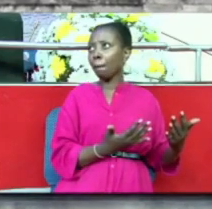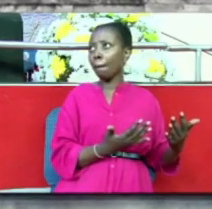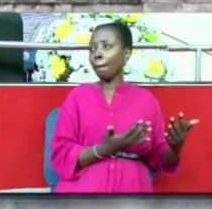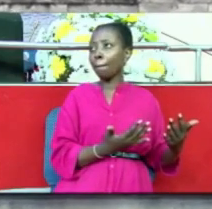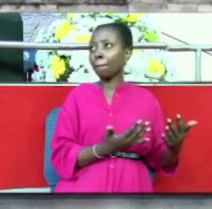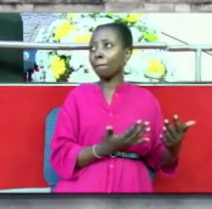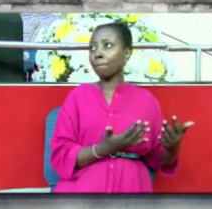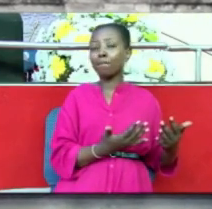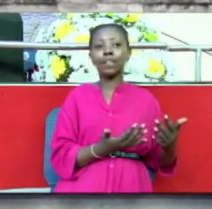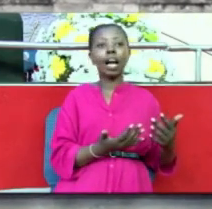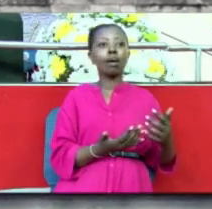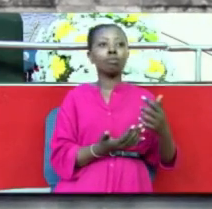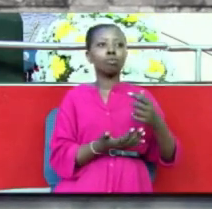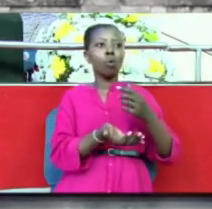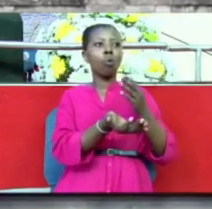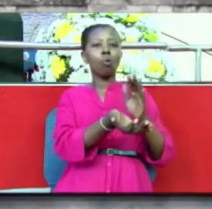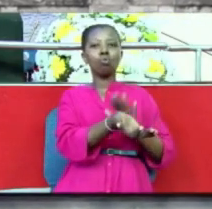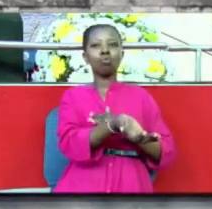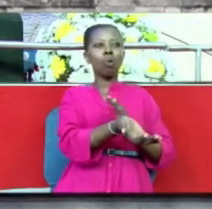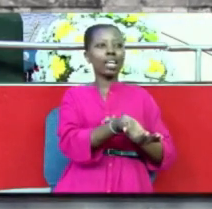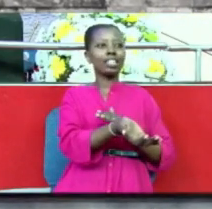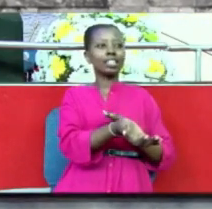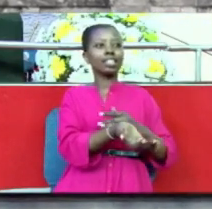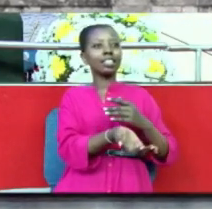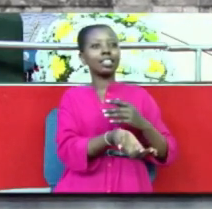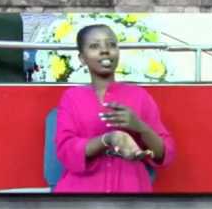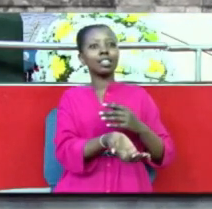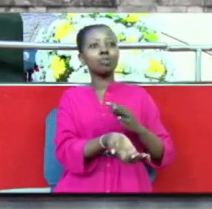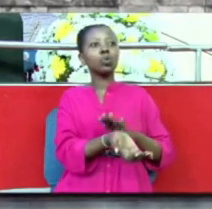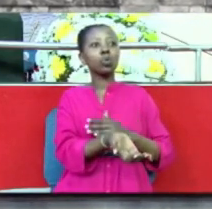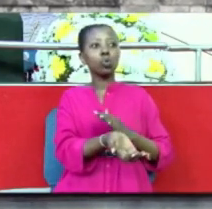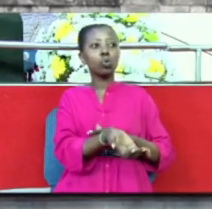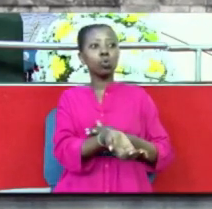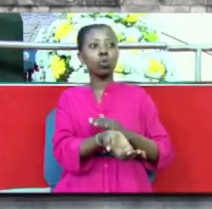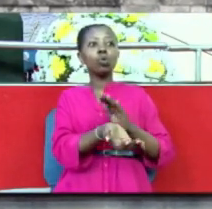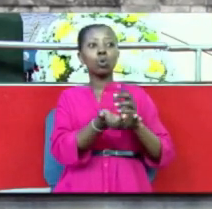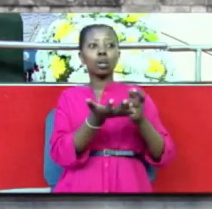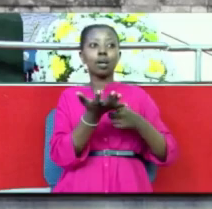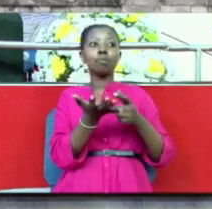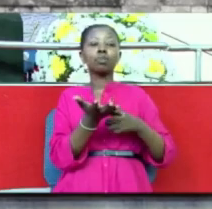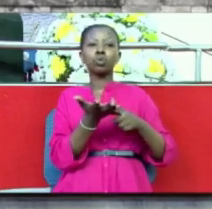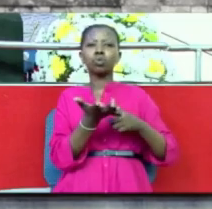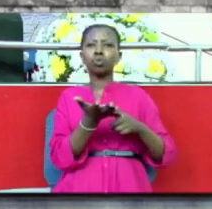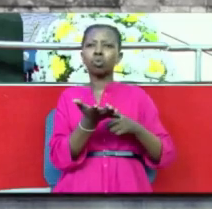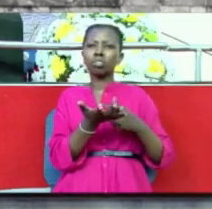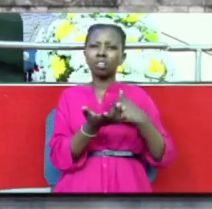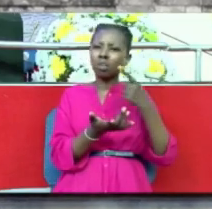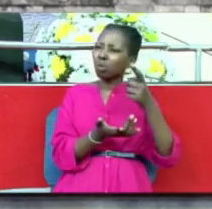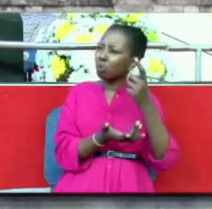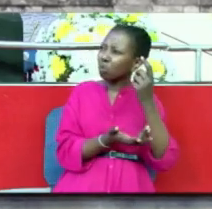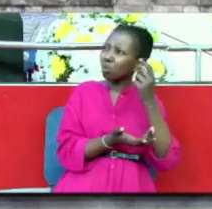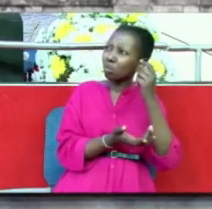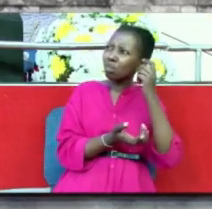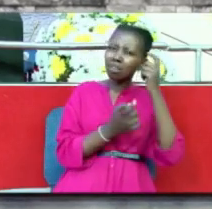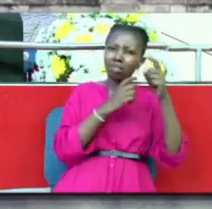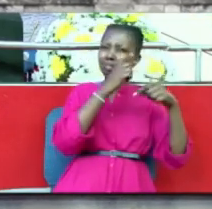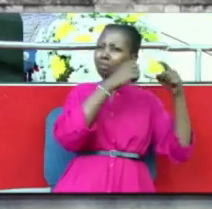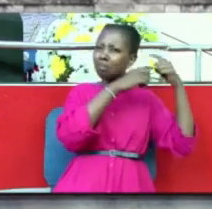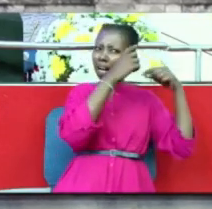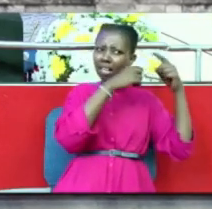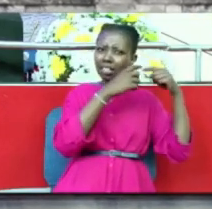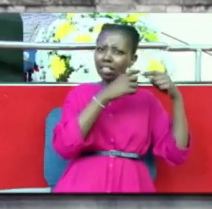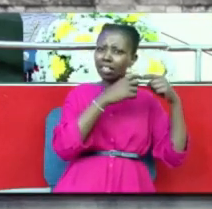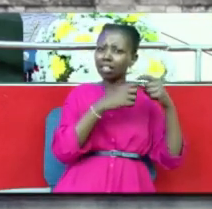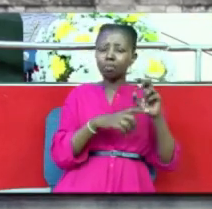Muzungu aliye nibeba ananiuliza, are you crazy, Jim? I said, no, I'm not. How will you take these things? I